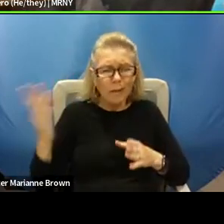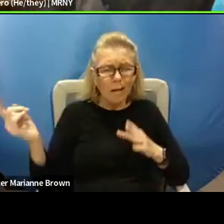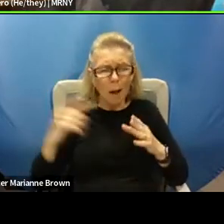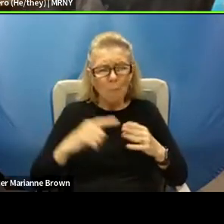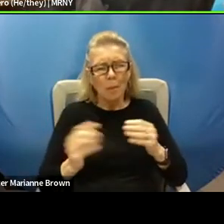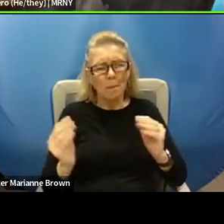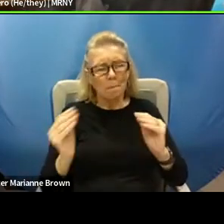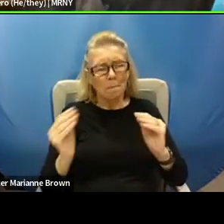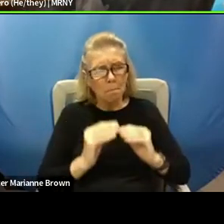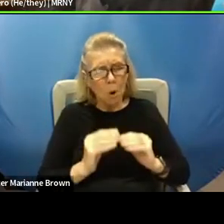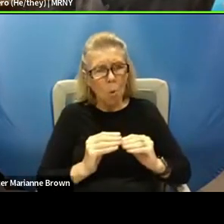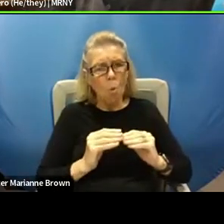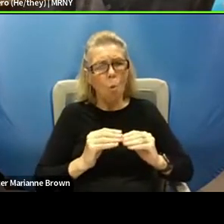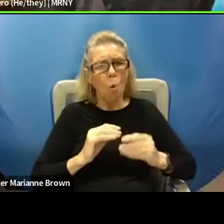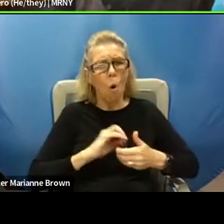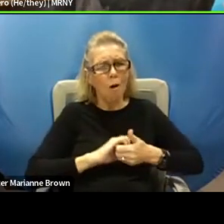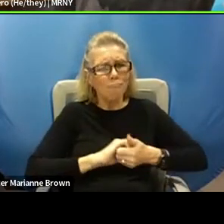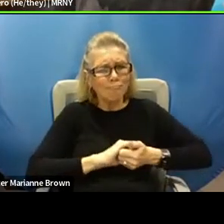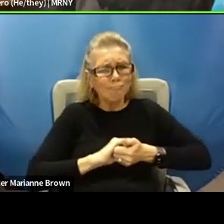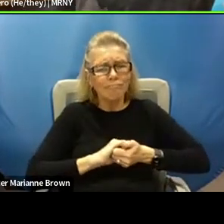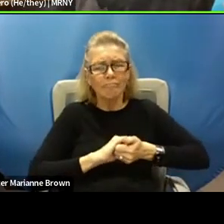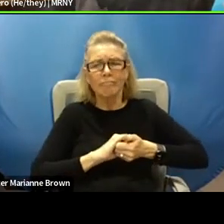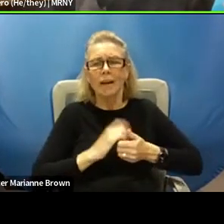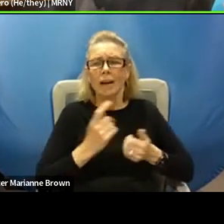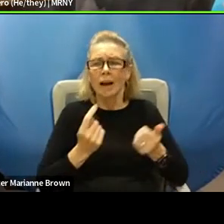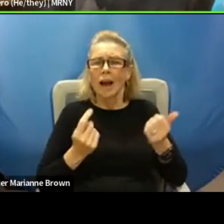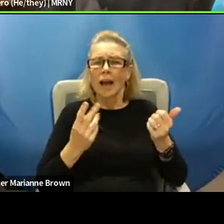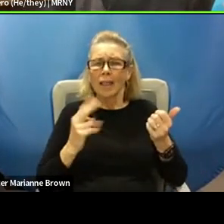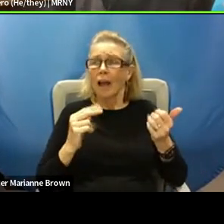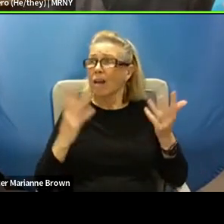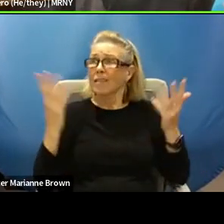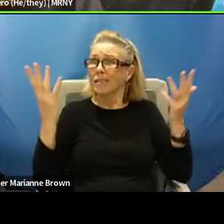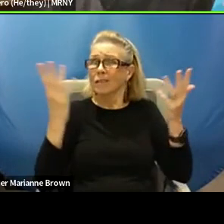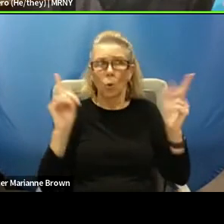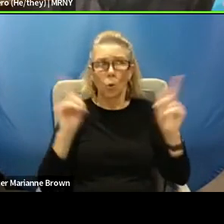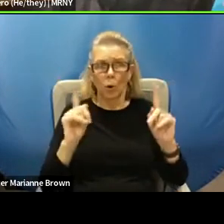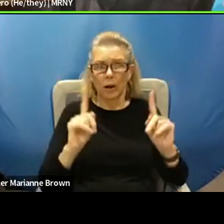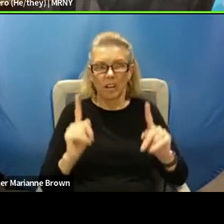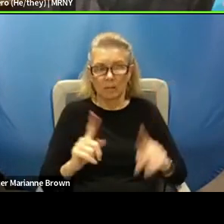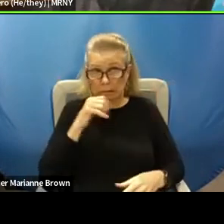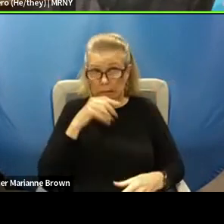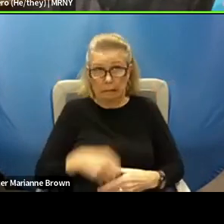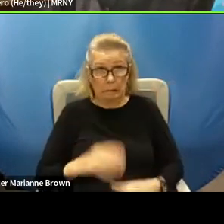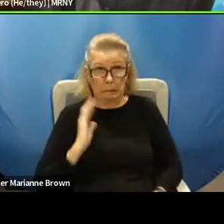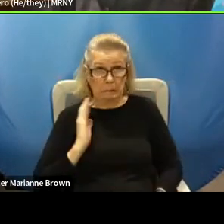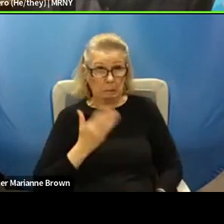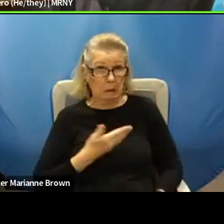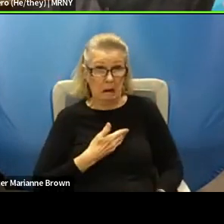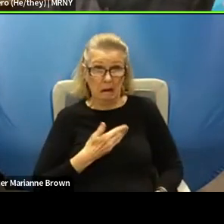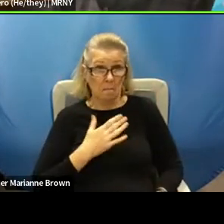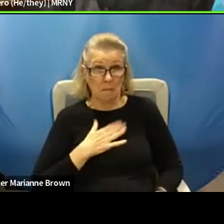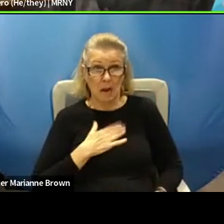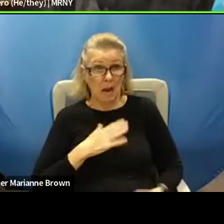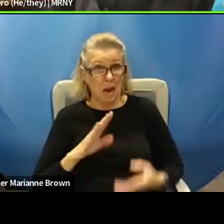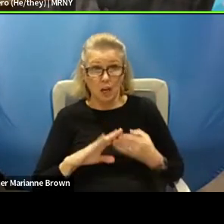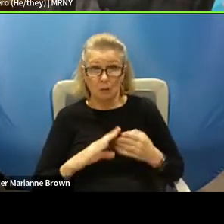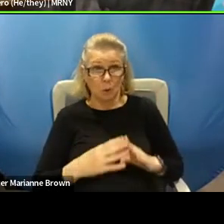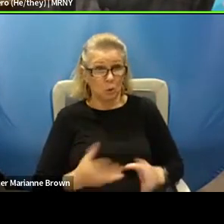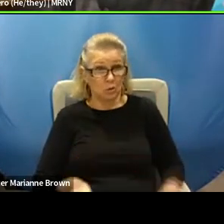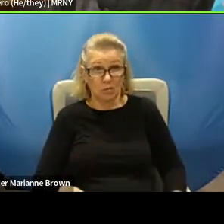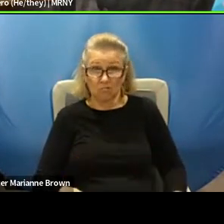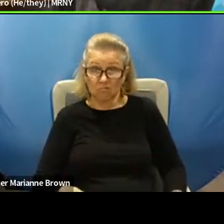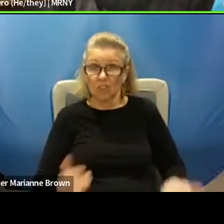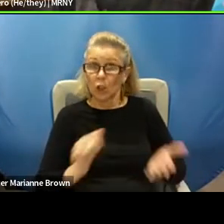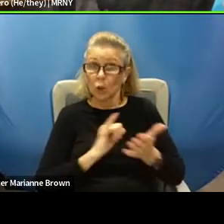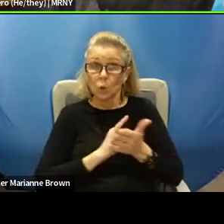trans folks, it is not translated to my community. It has not been. This is New York State